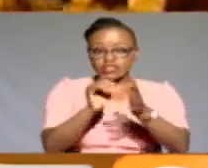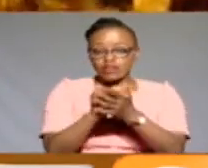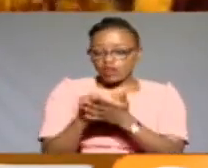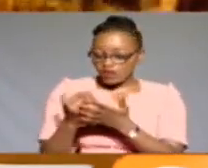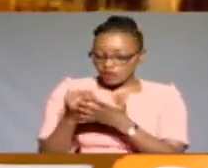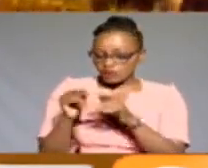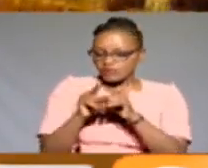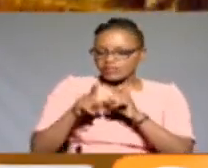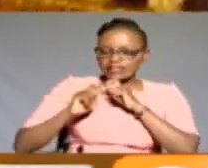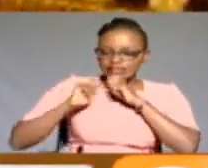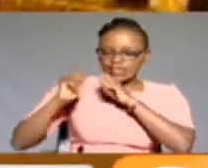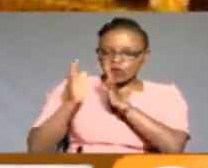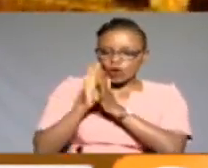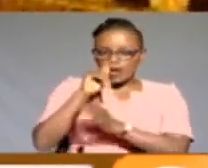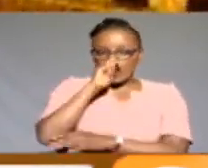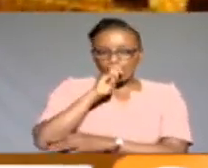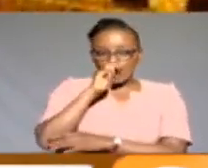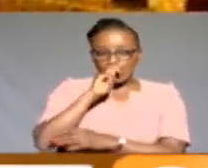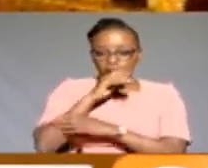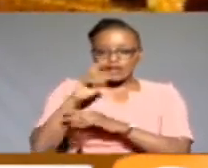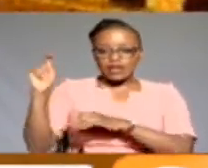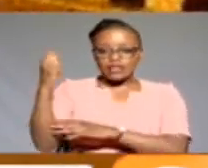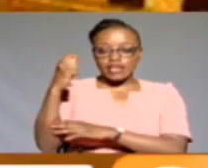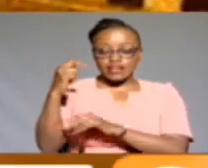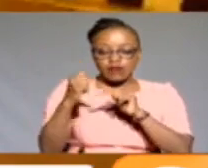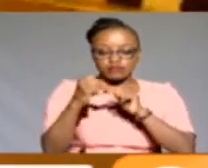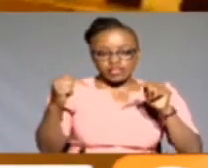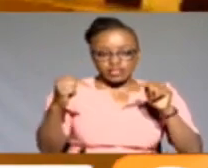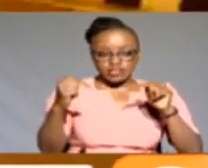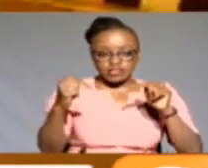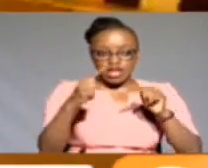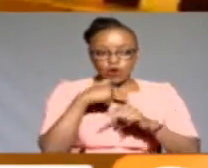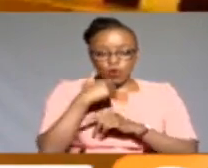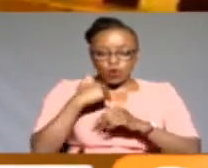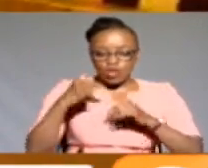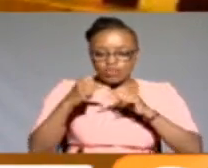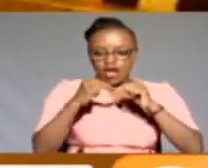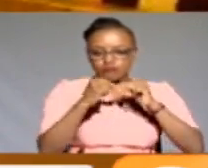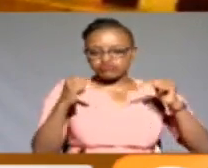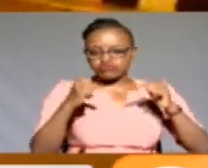And after that particular game, the big one, Kenya versus the opponents, Algeria.